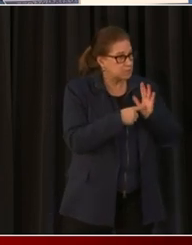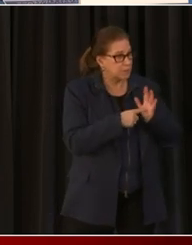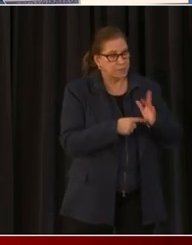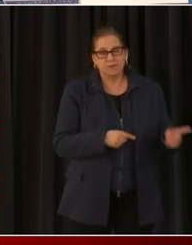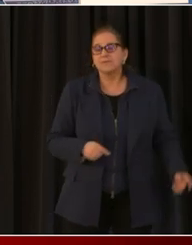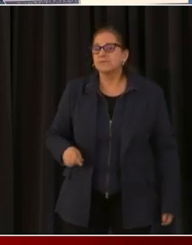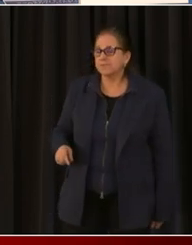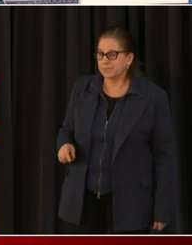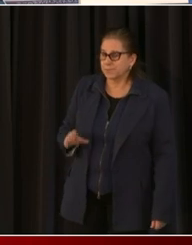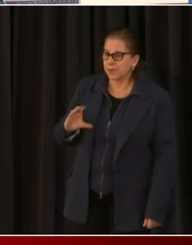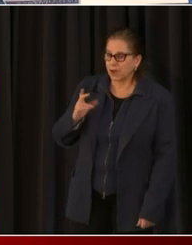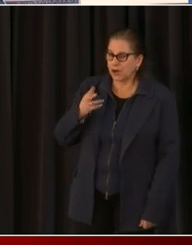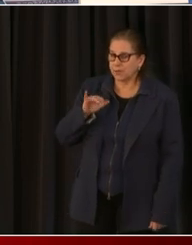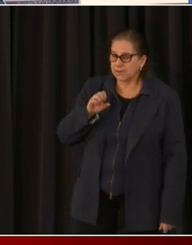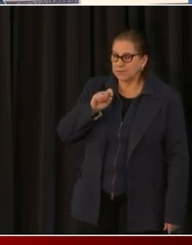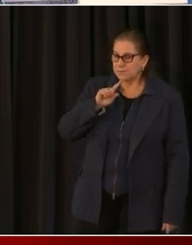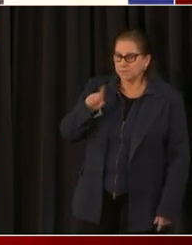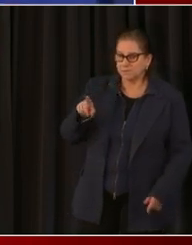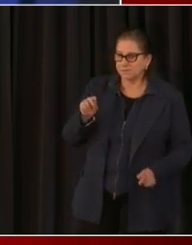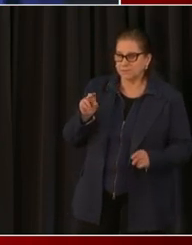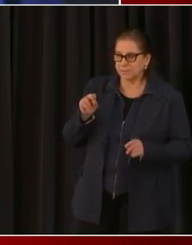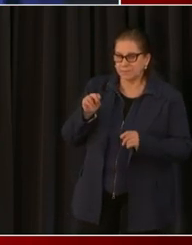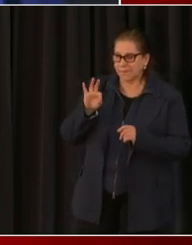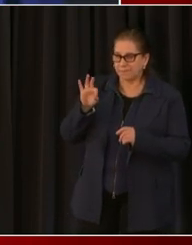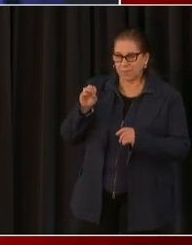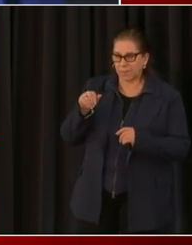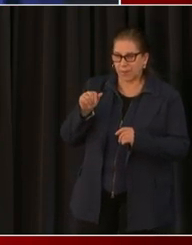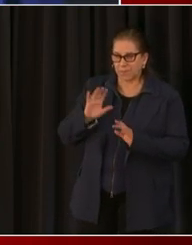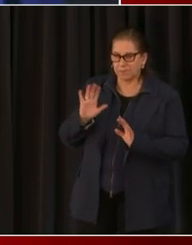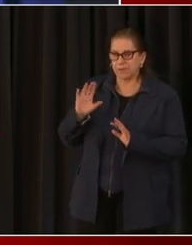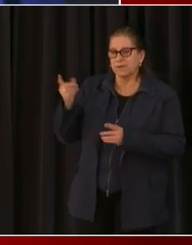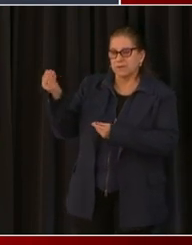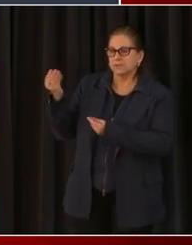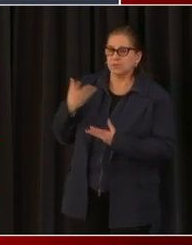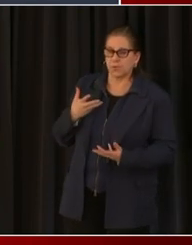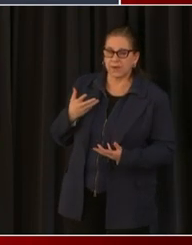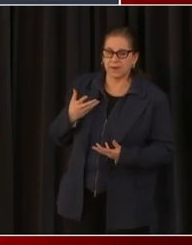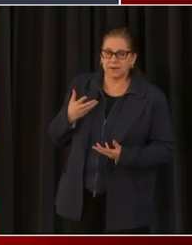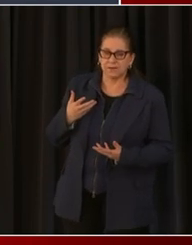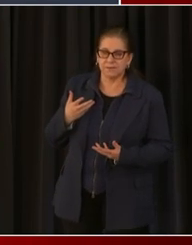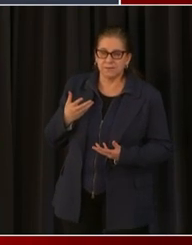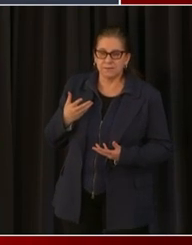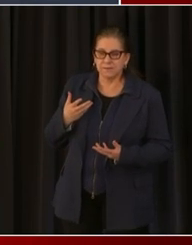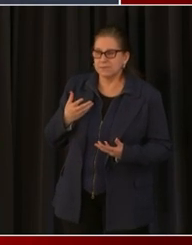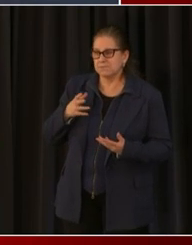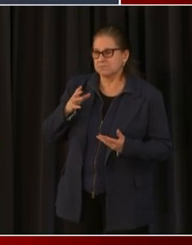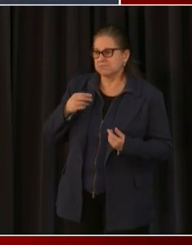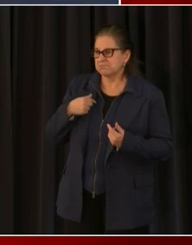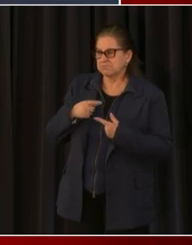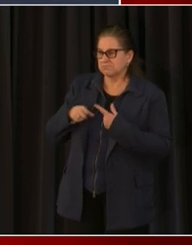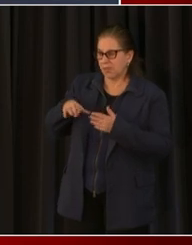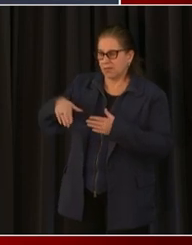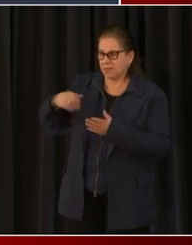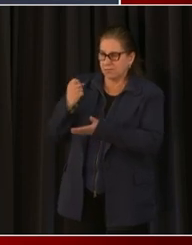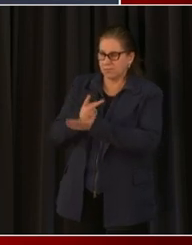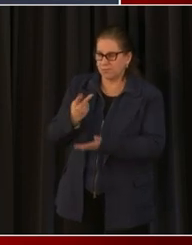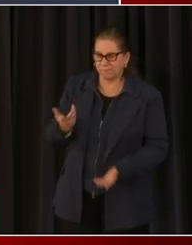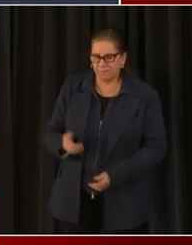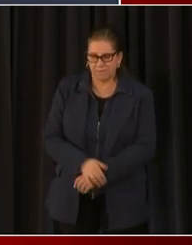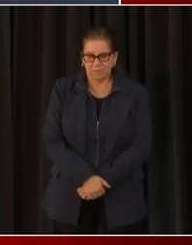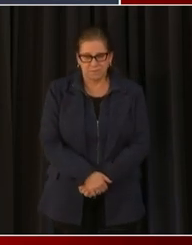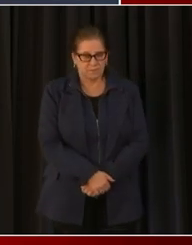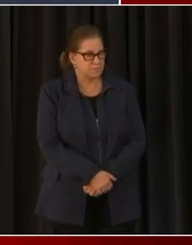FEMA has not responded in writing, but we've been told that our request will not be approved.